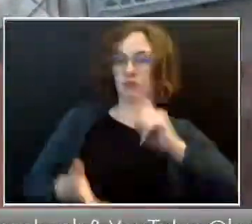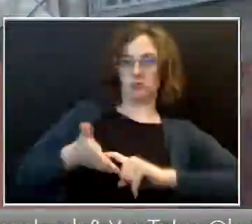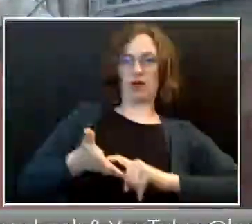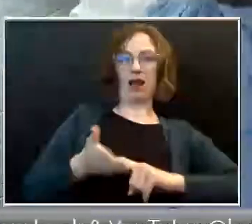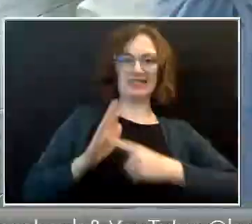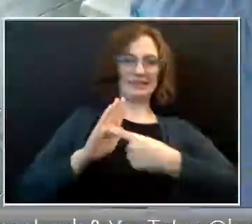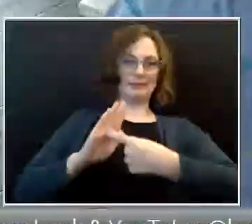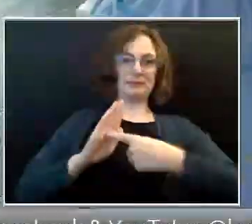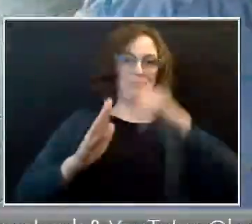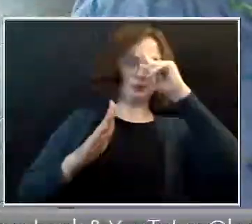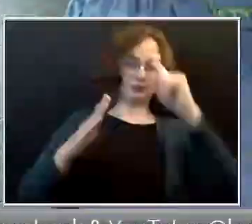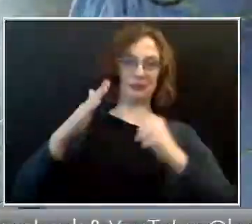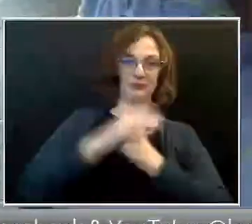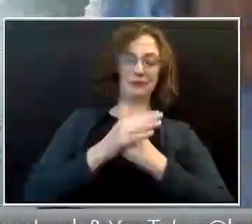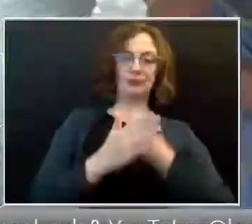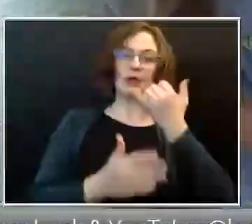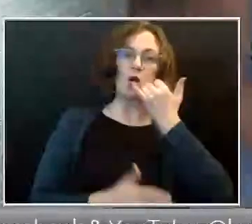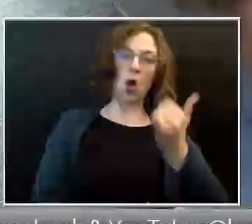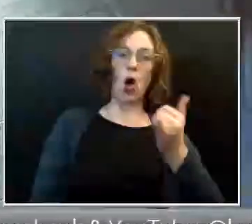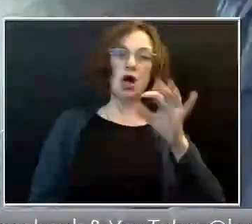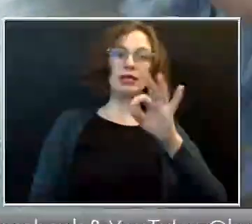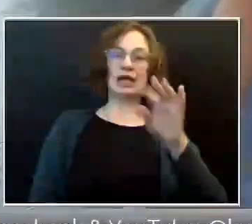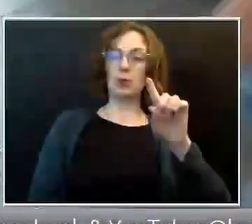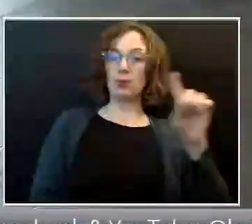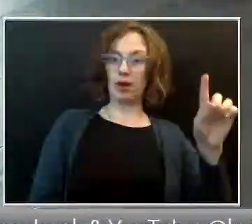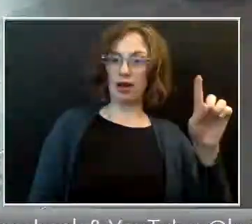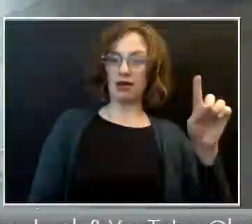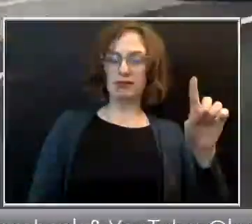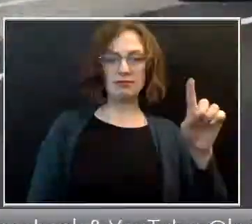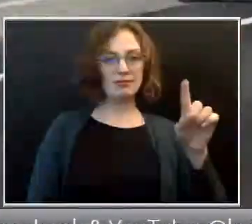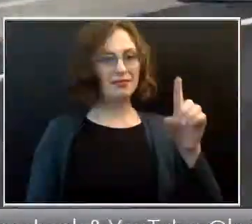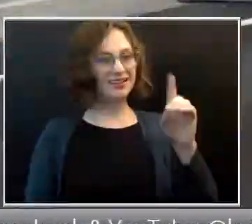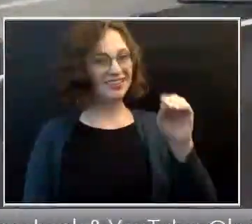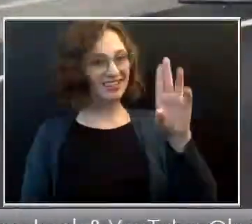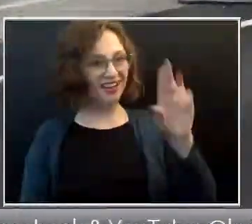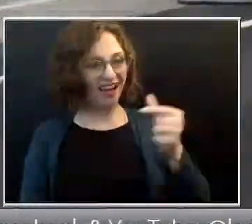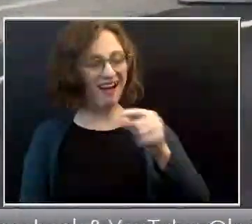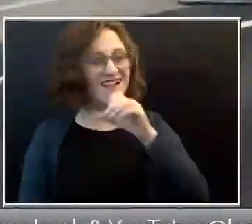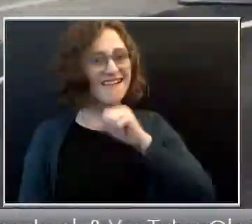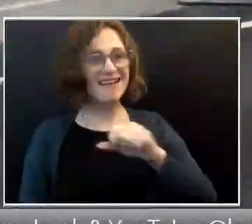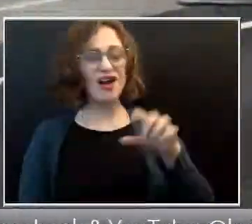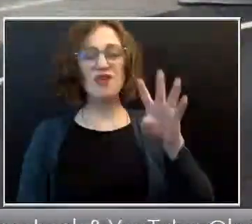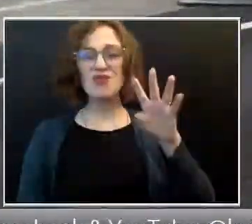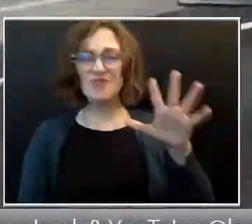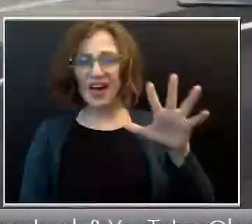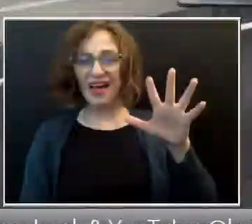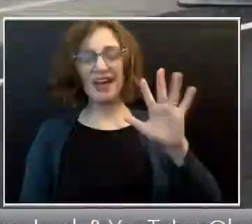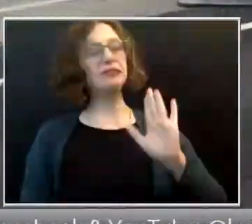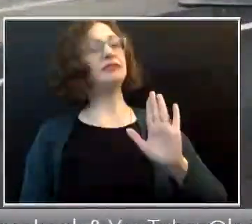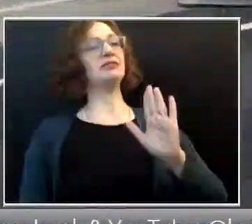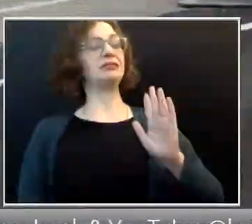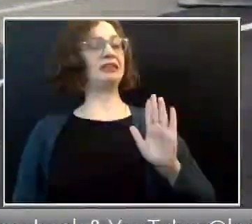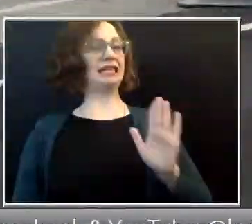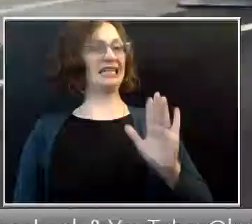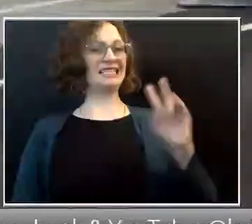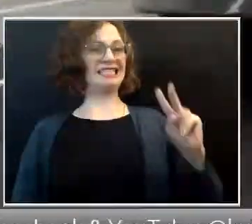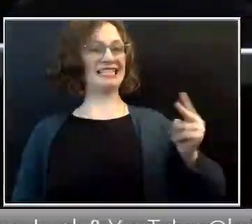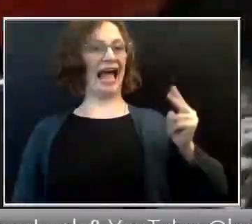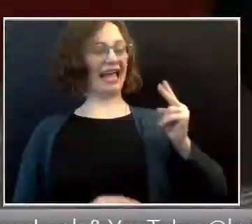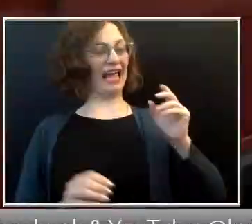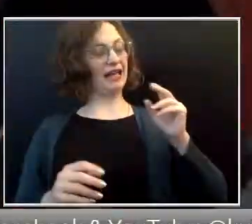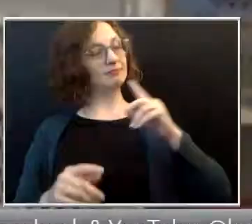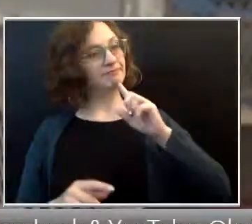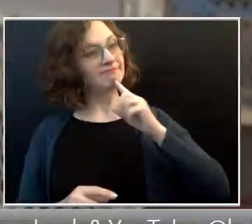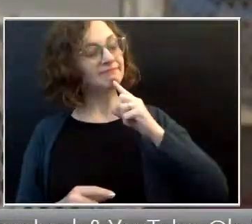just 45 years old, this was Doug's second major medical emergency. The first was a heart attack when he was only